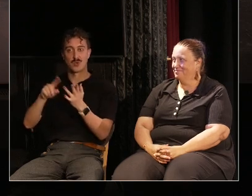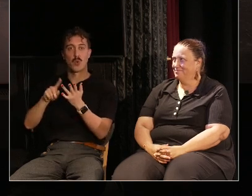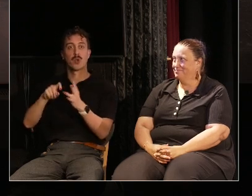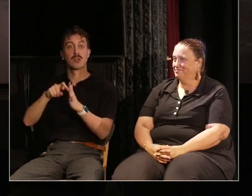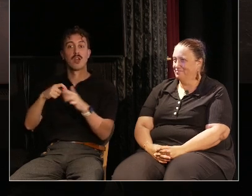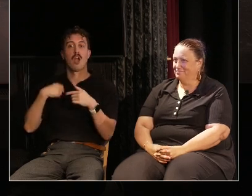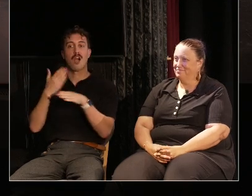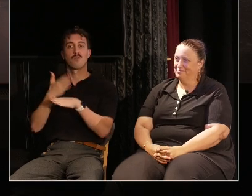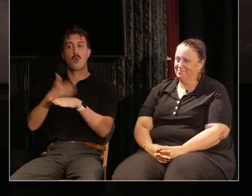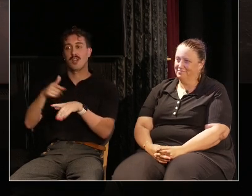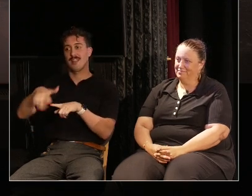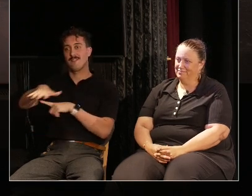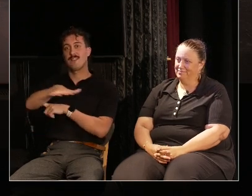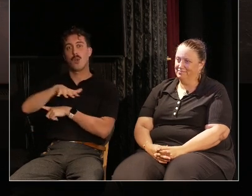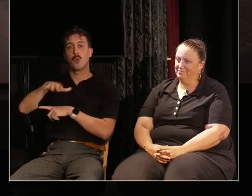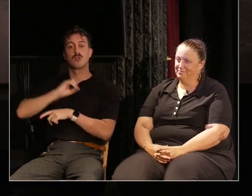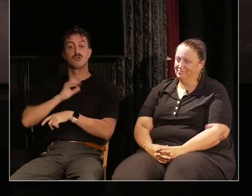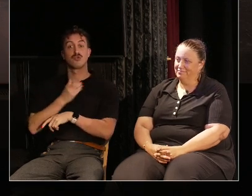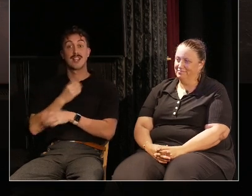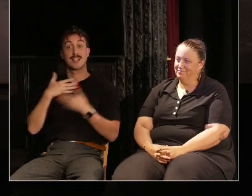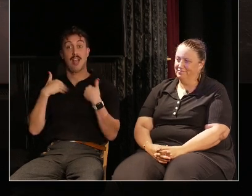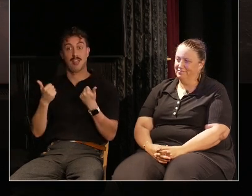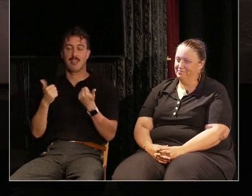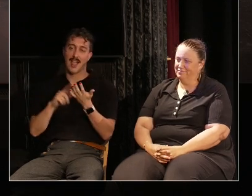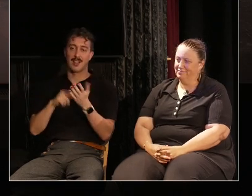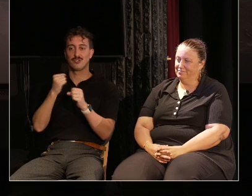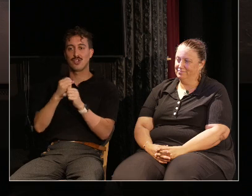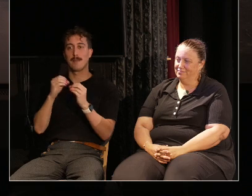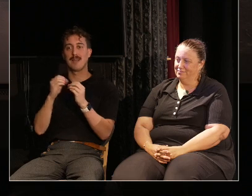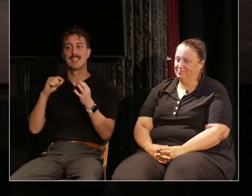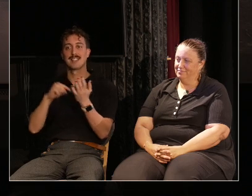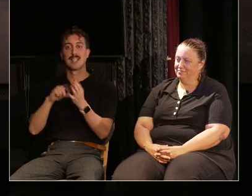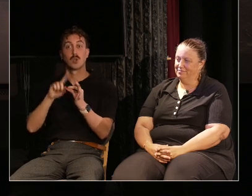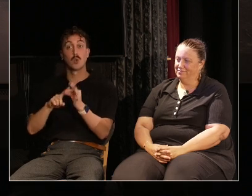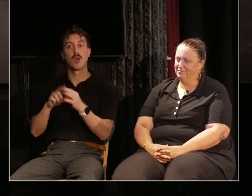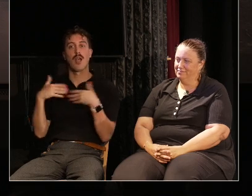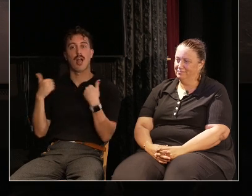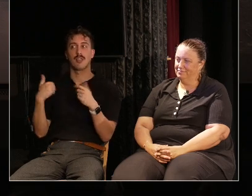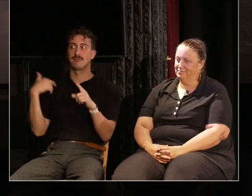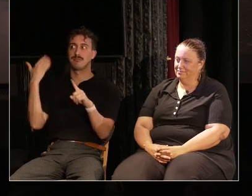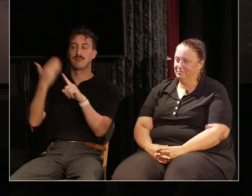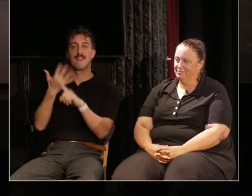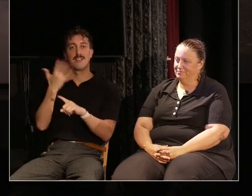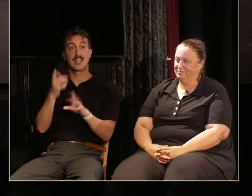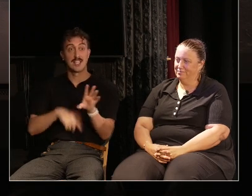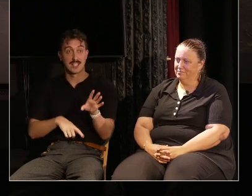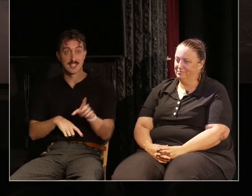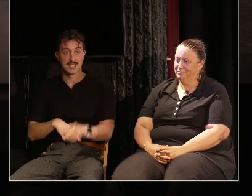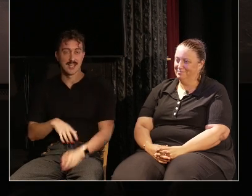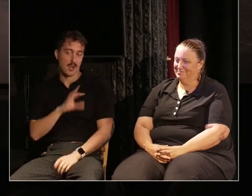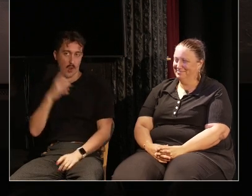field of trans health and LGBTQ health for about 15 years. I know I couldn't possibly look like I have,